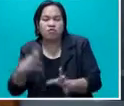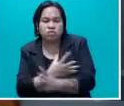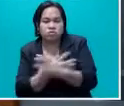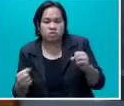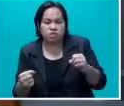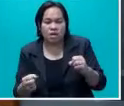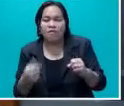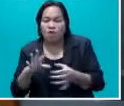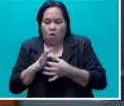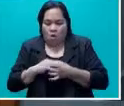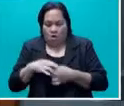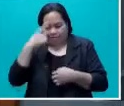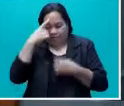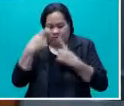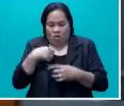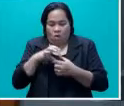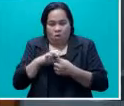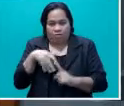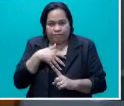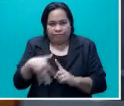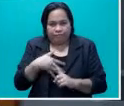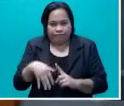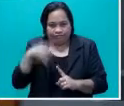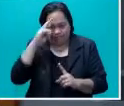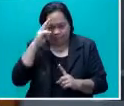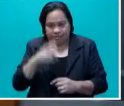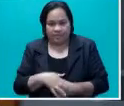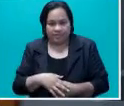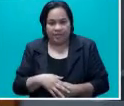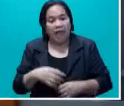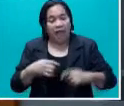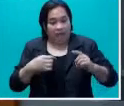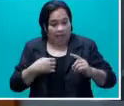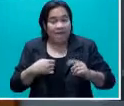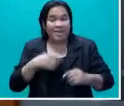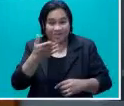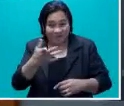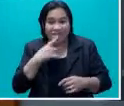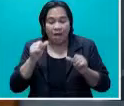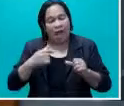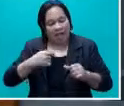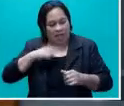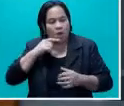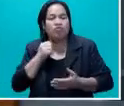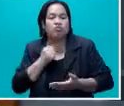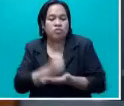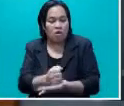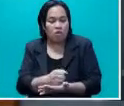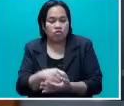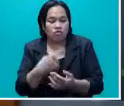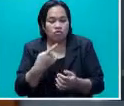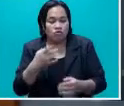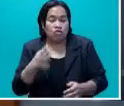for personal and political purposes. And I will use my leadership to support the highest possible functioning of the